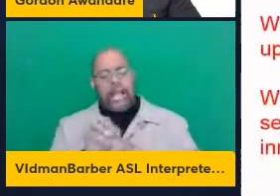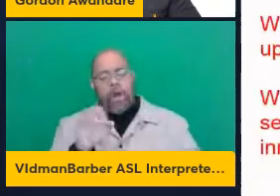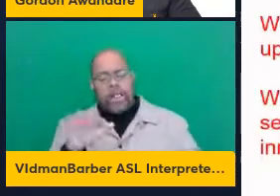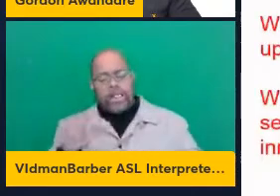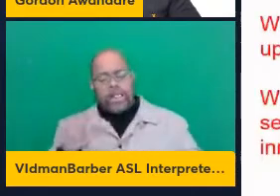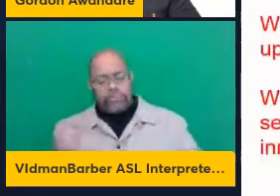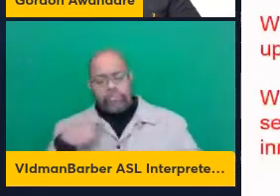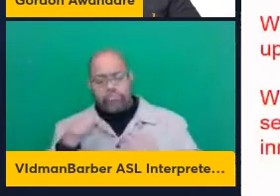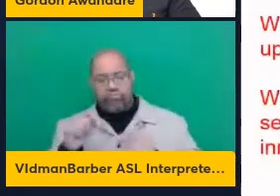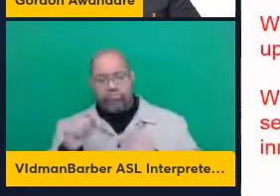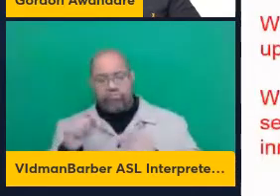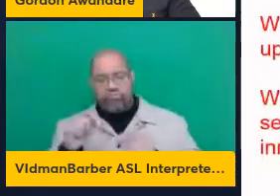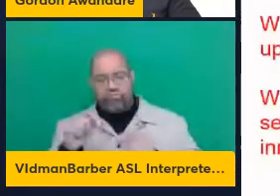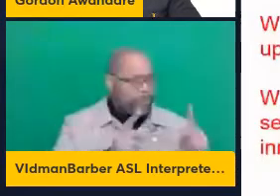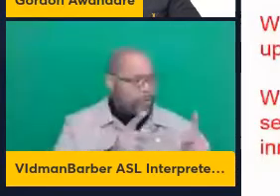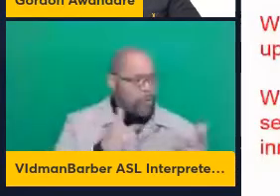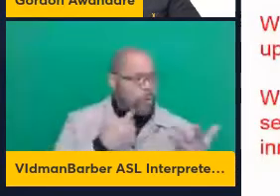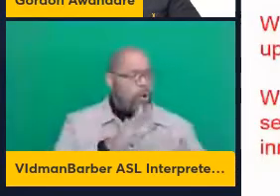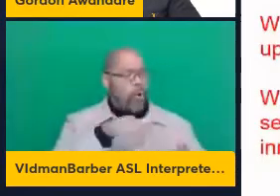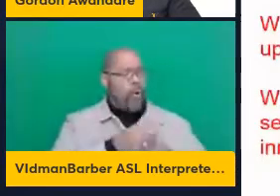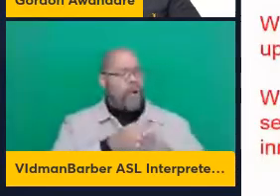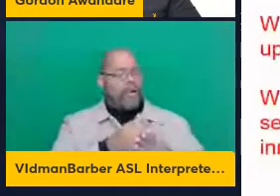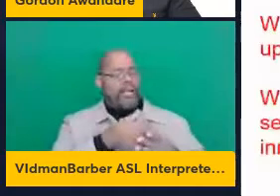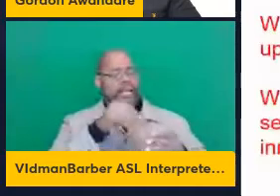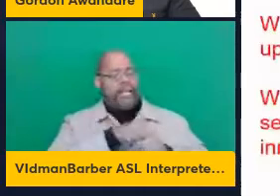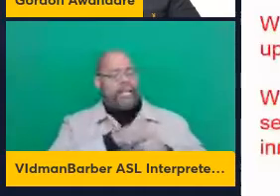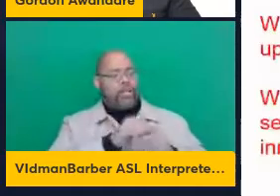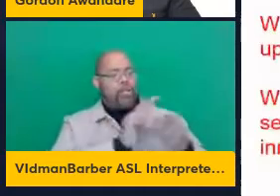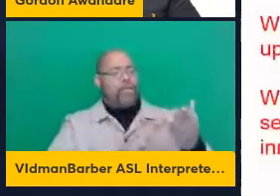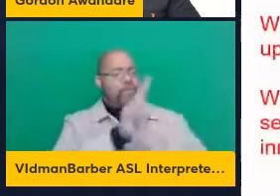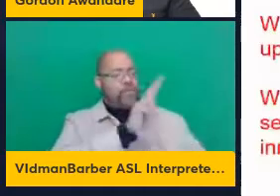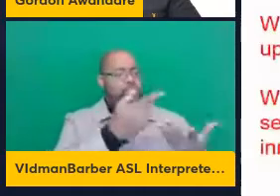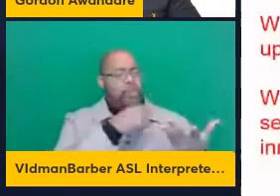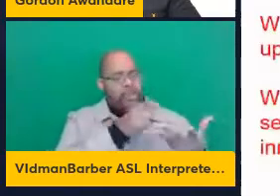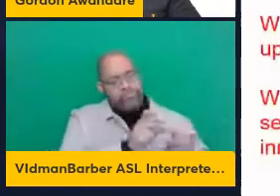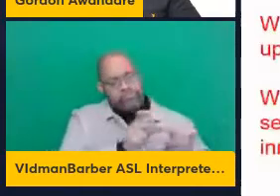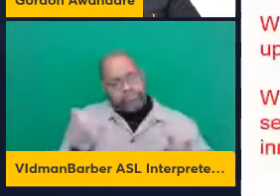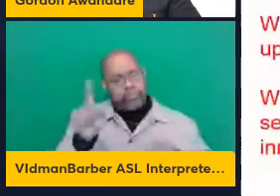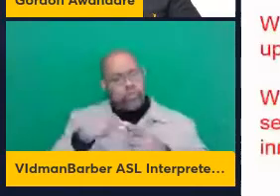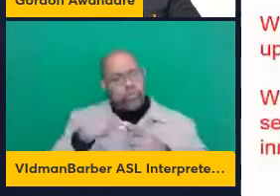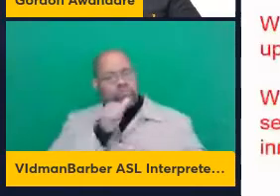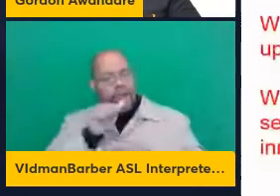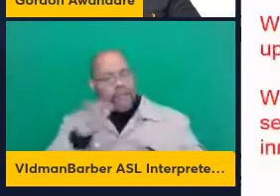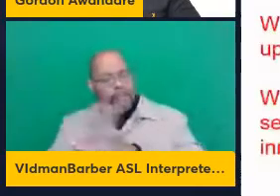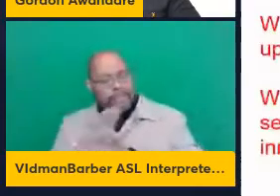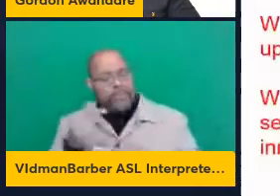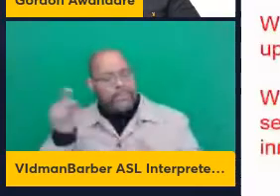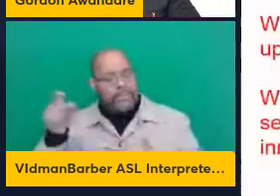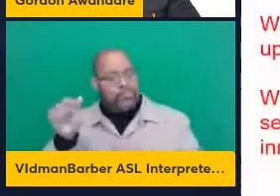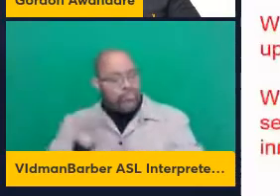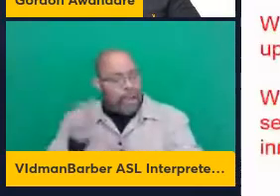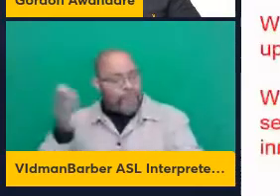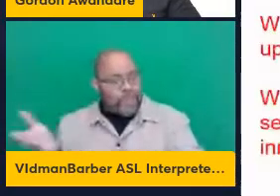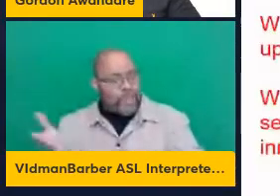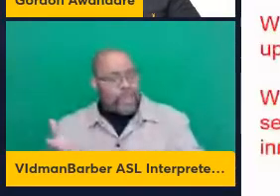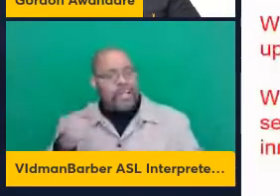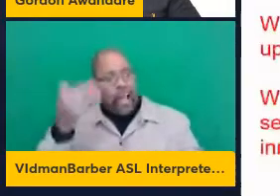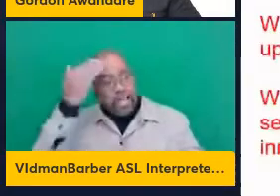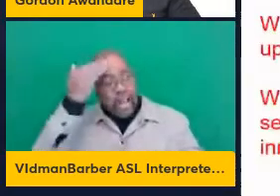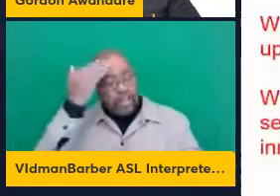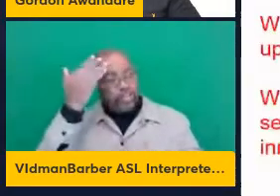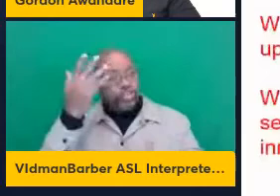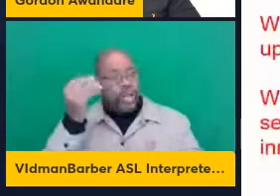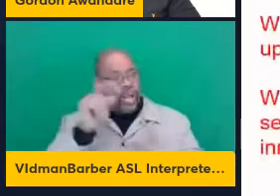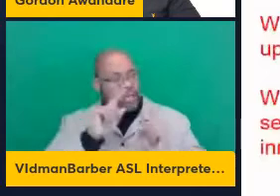so many people. We don't want all of them to be in the universities or be in research institutions. We need them to take the knowledge and go to